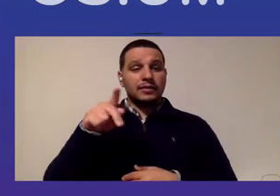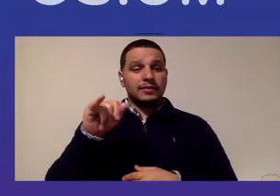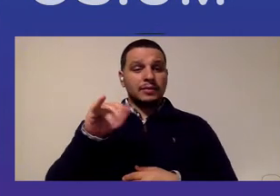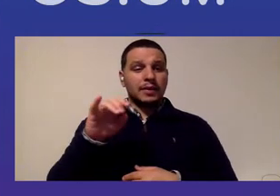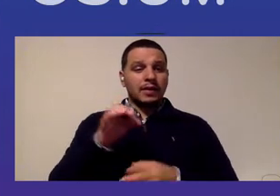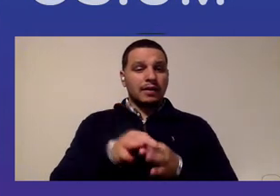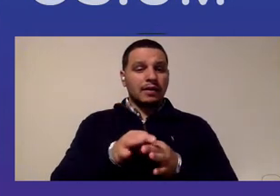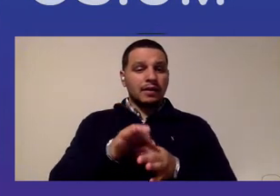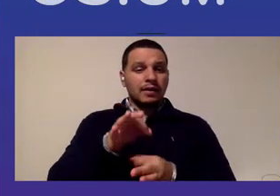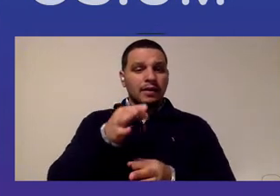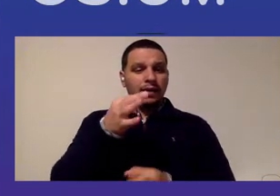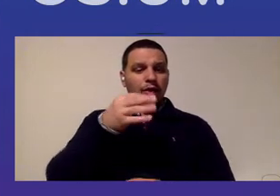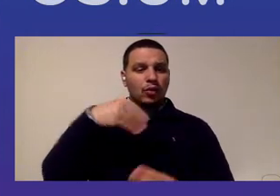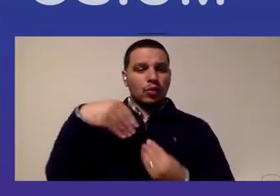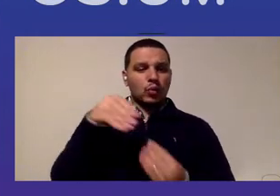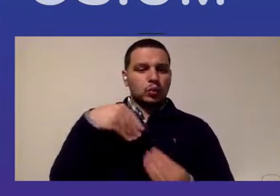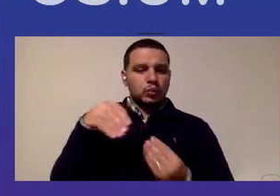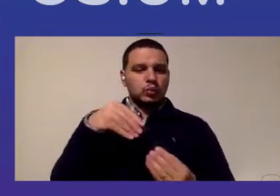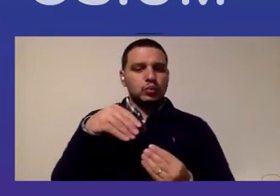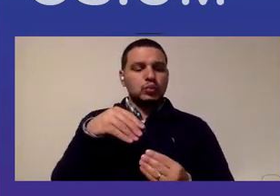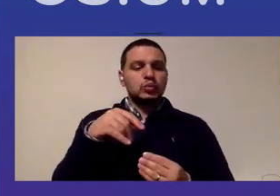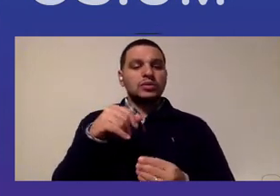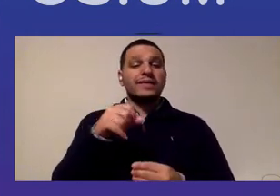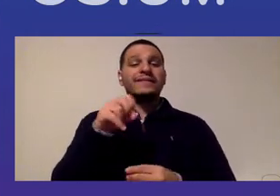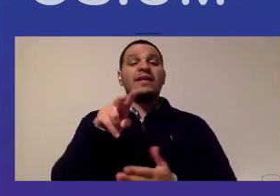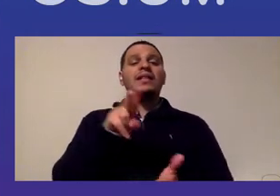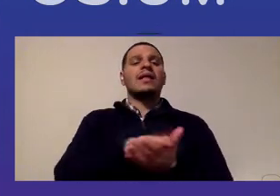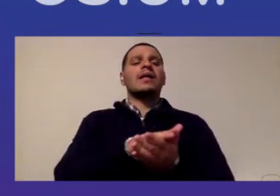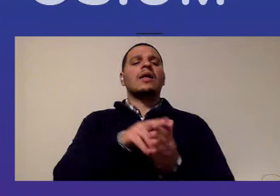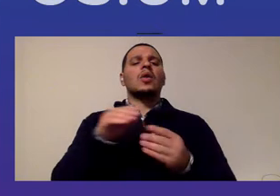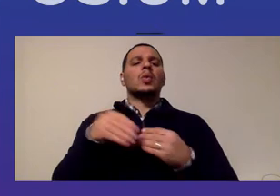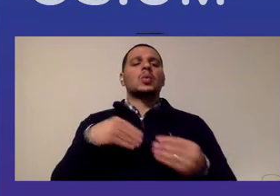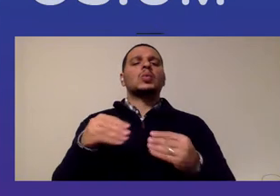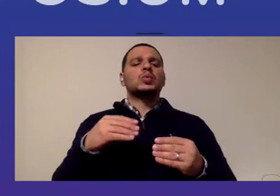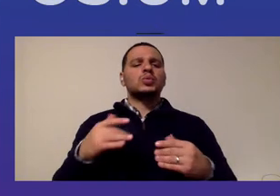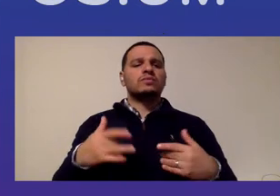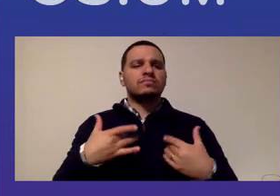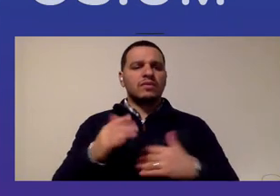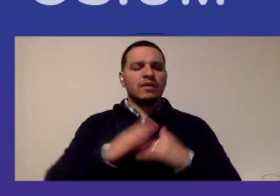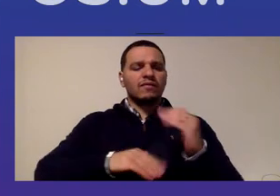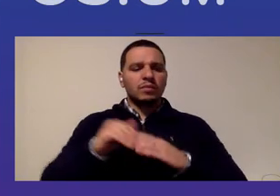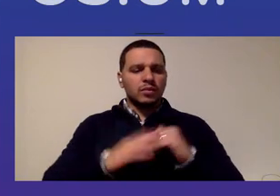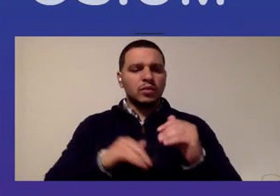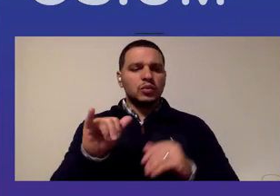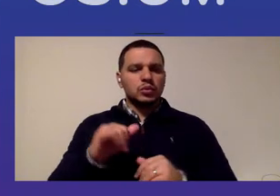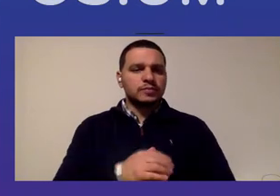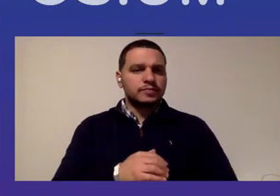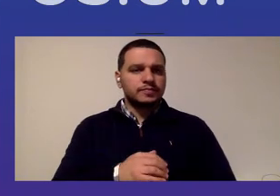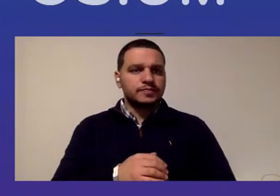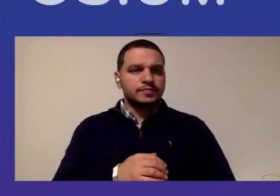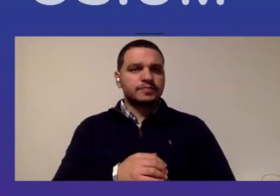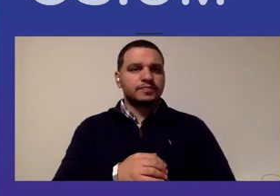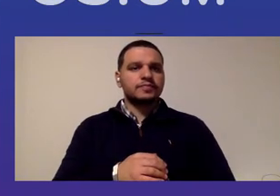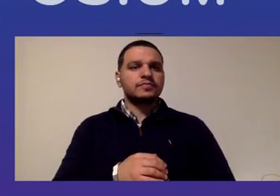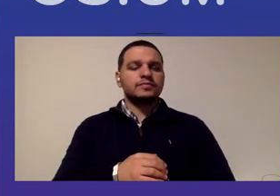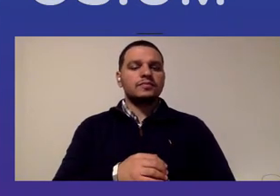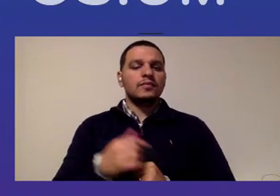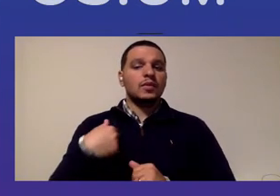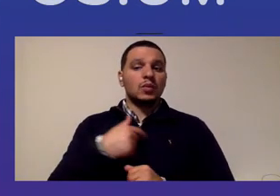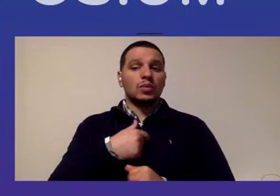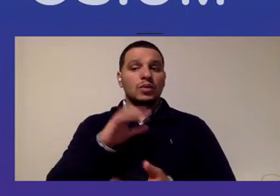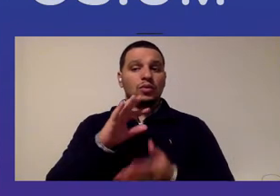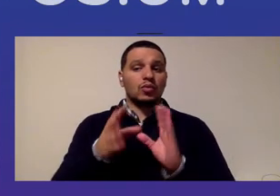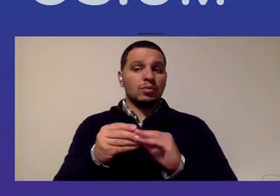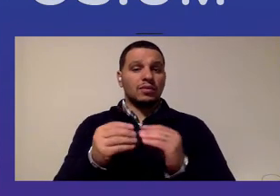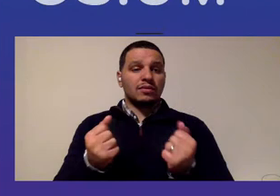much as possible, even if you're lying down and lifted and long. All right, so we've accumulated a lot of stuff